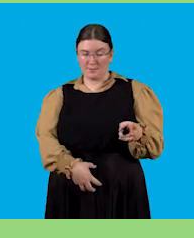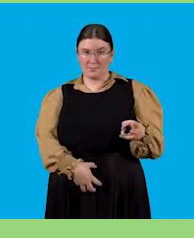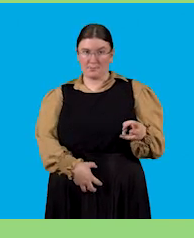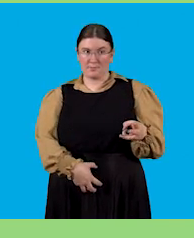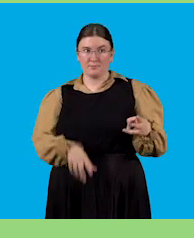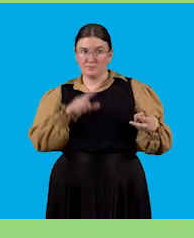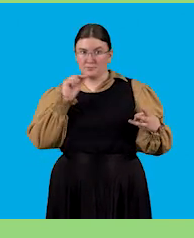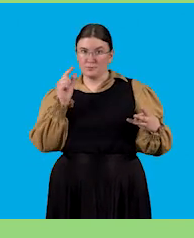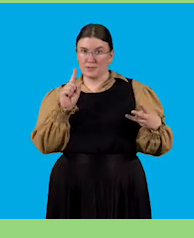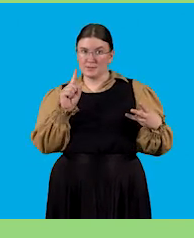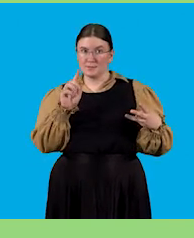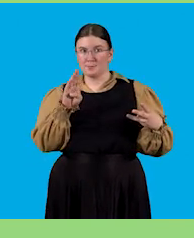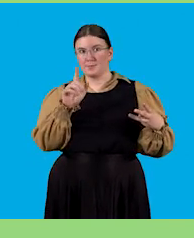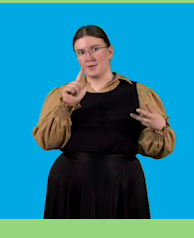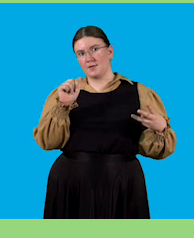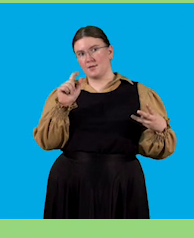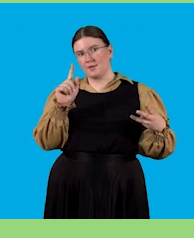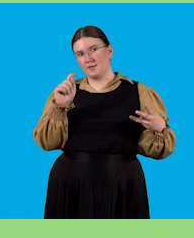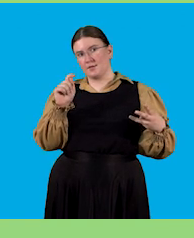called the bladder.